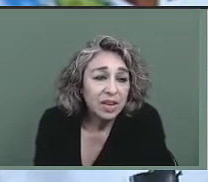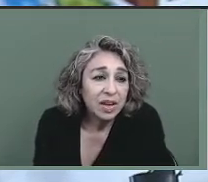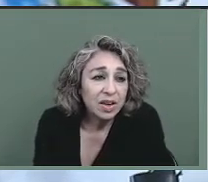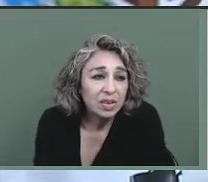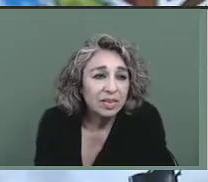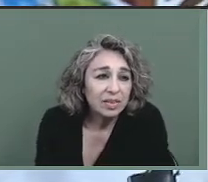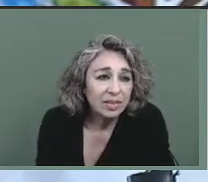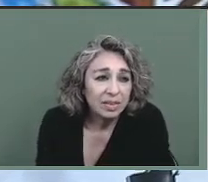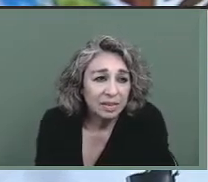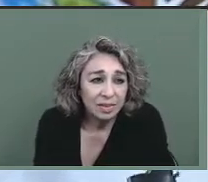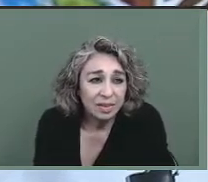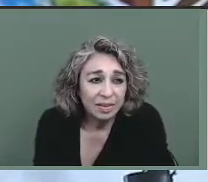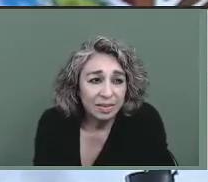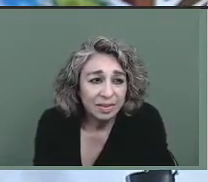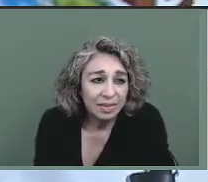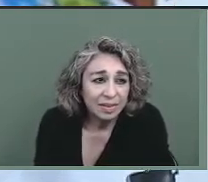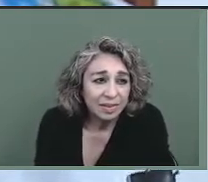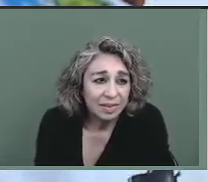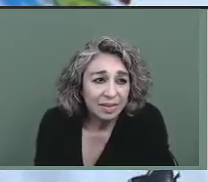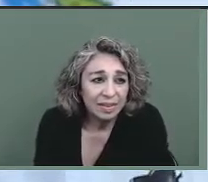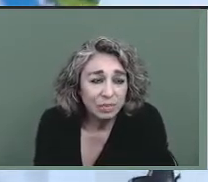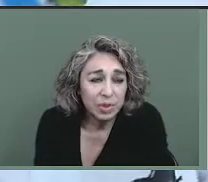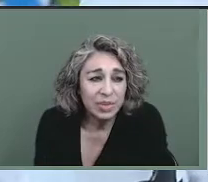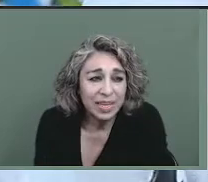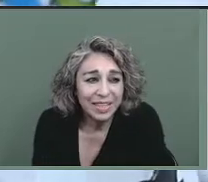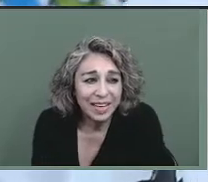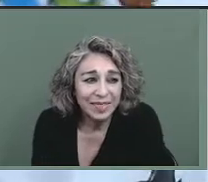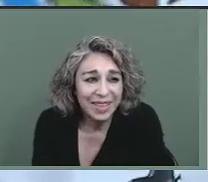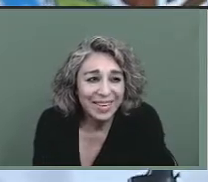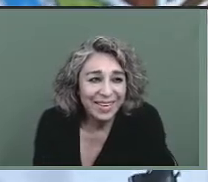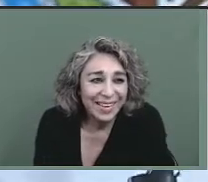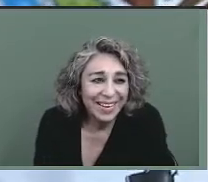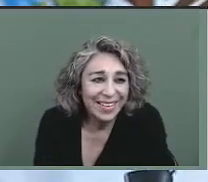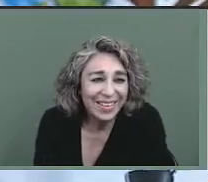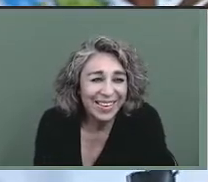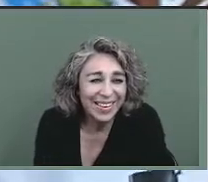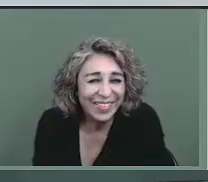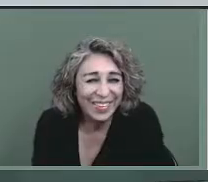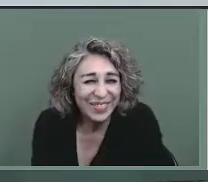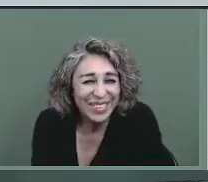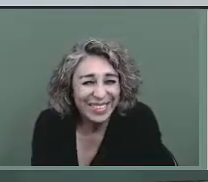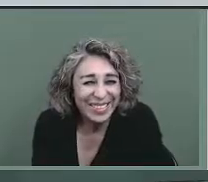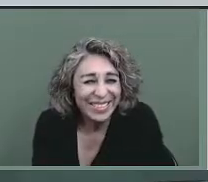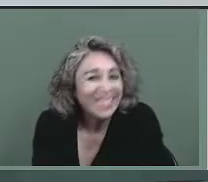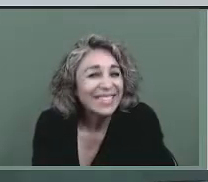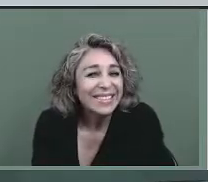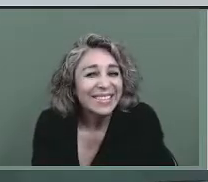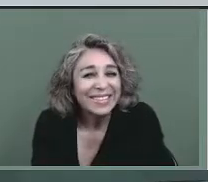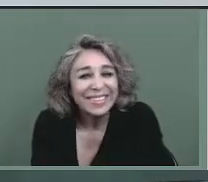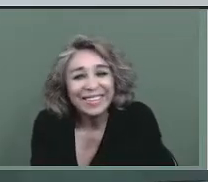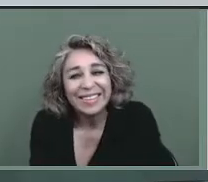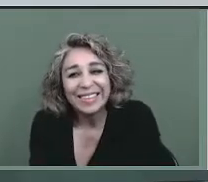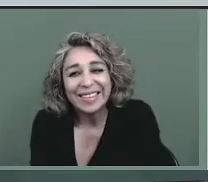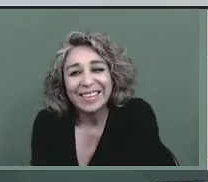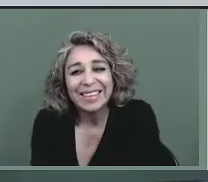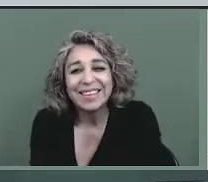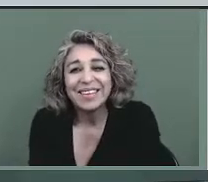So you can go protest to him there if he missed.